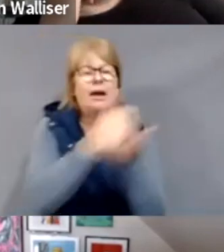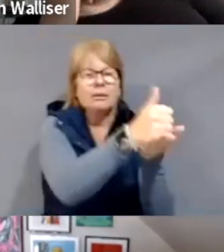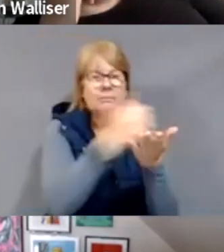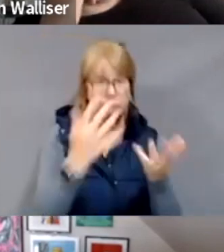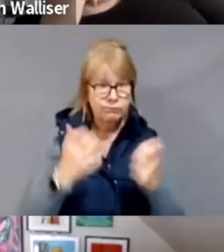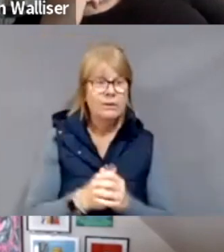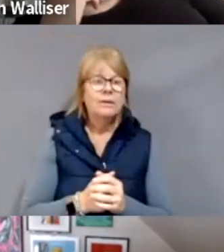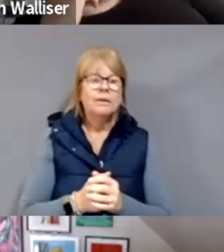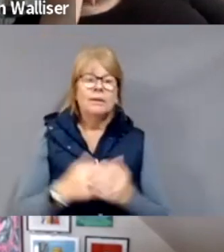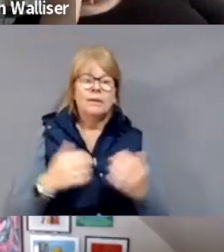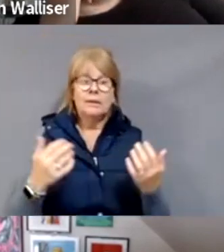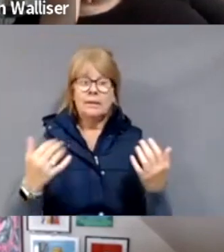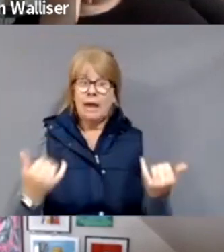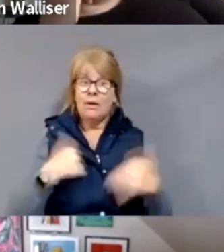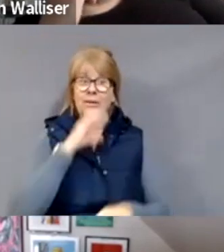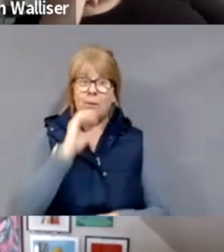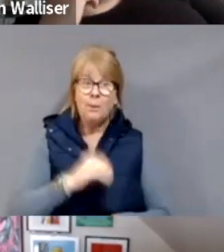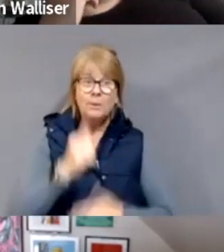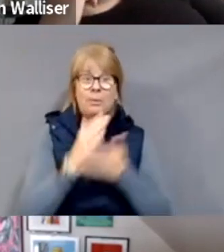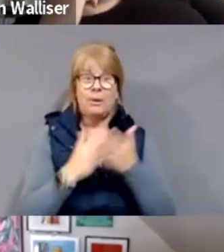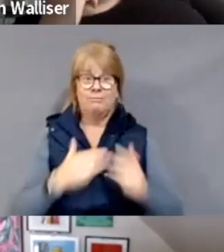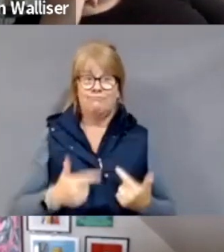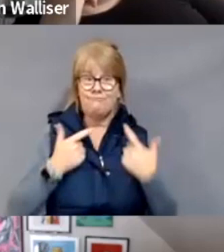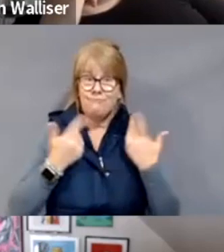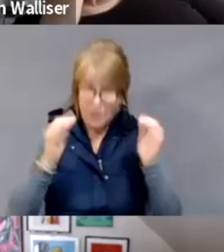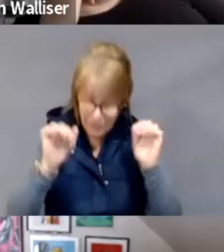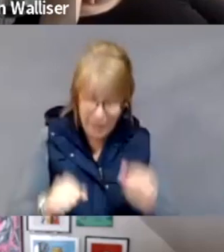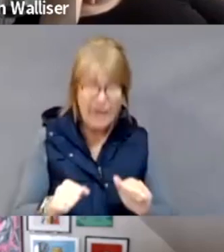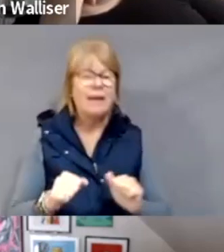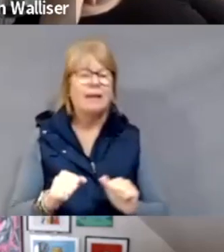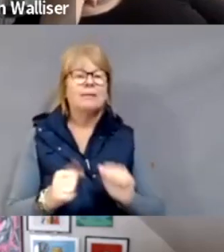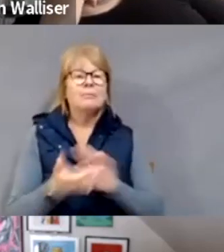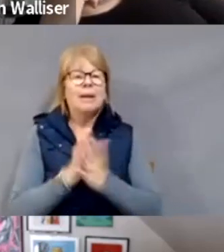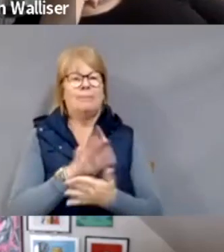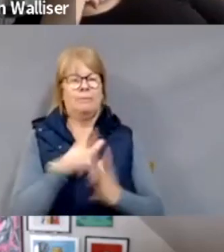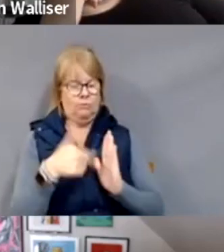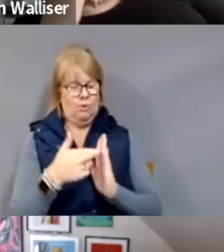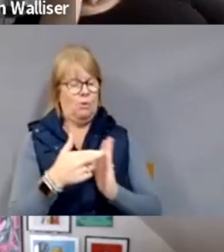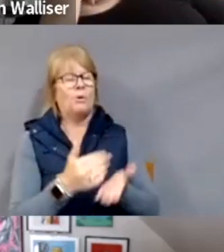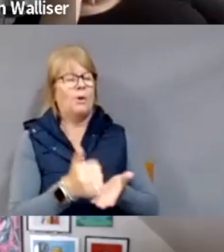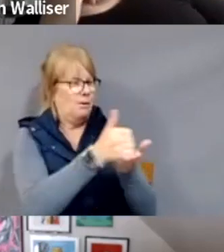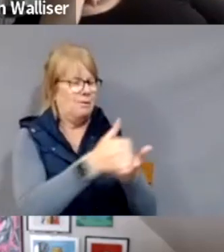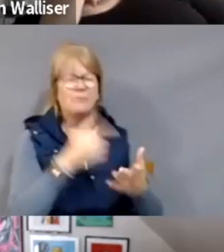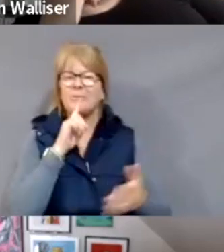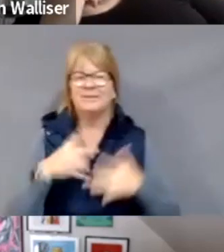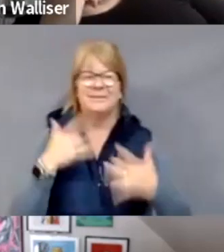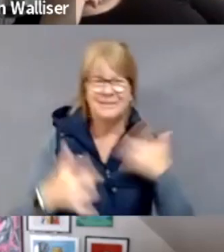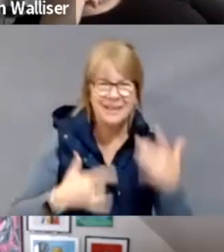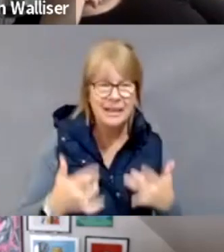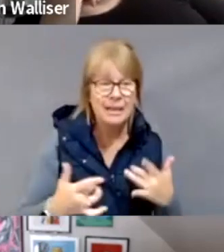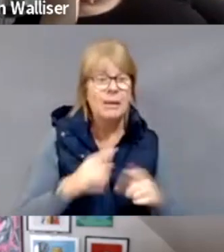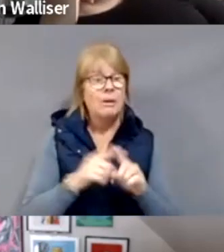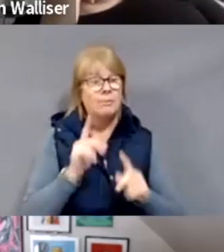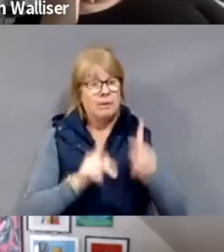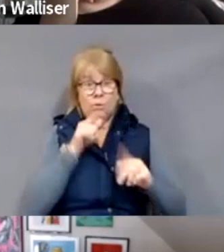early career. And now I'm in this position, I get to be able to be that person for other people. And that's really exciting to me. But not everybody who has a